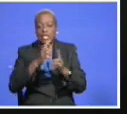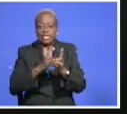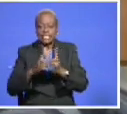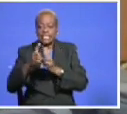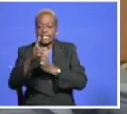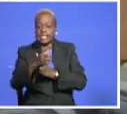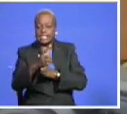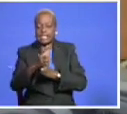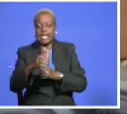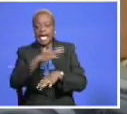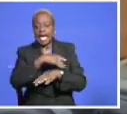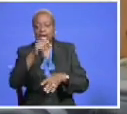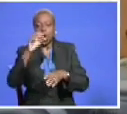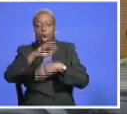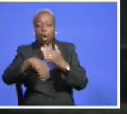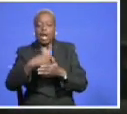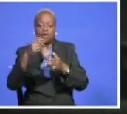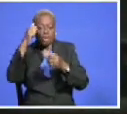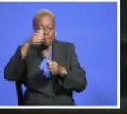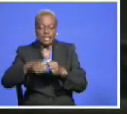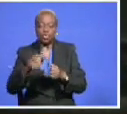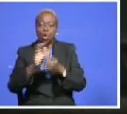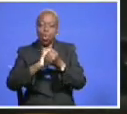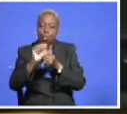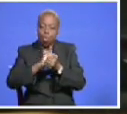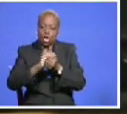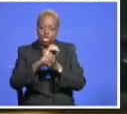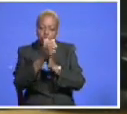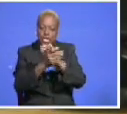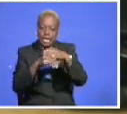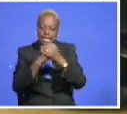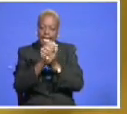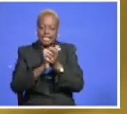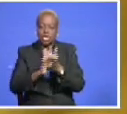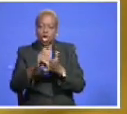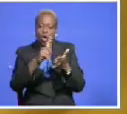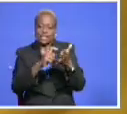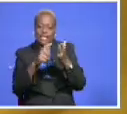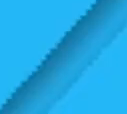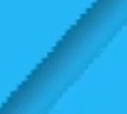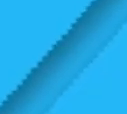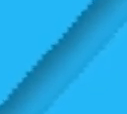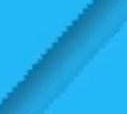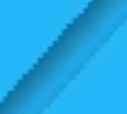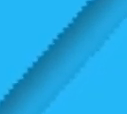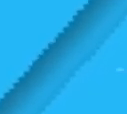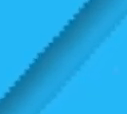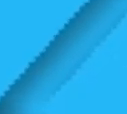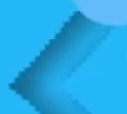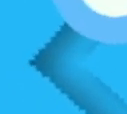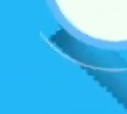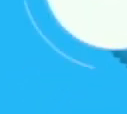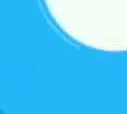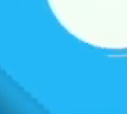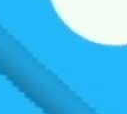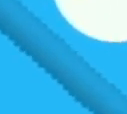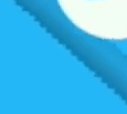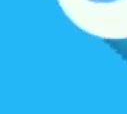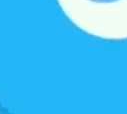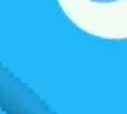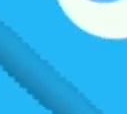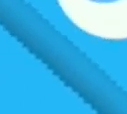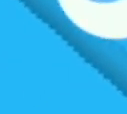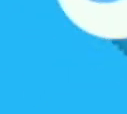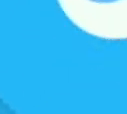all are reminded to wash or sanitize hands frequently. Forms, Facebook, Instagram, and Twitter